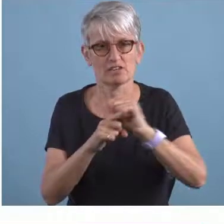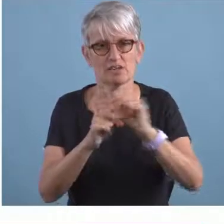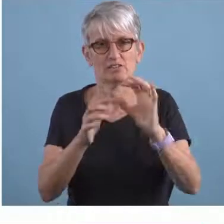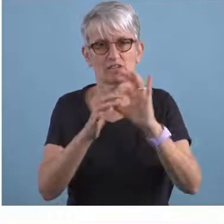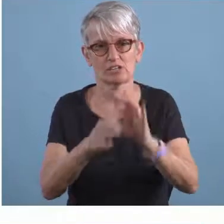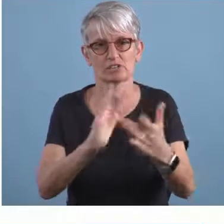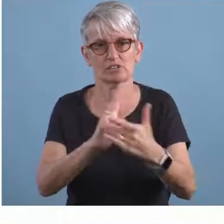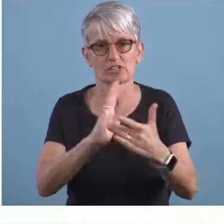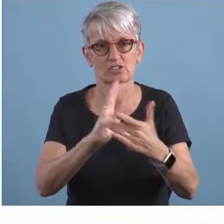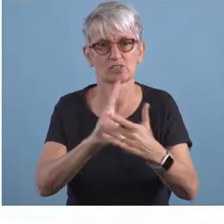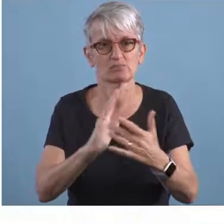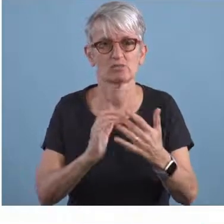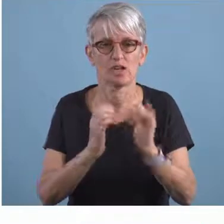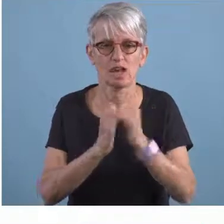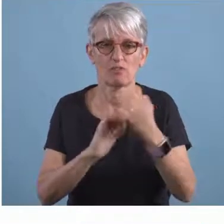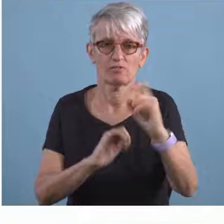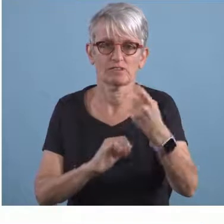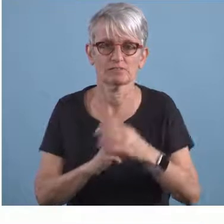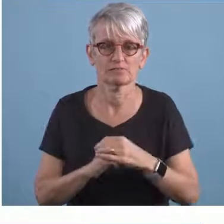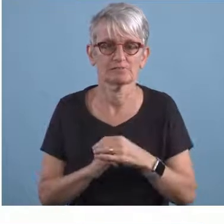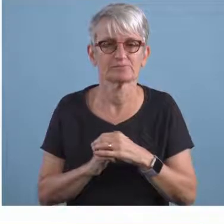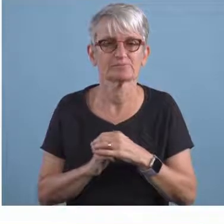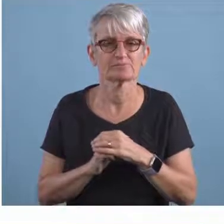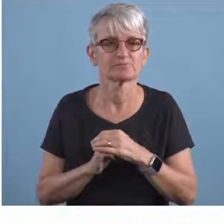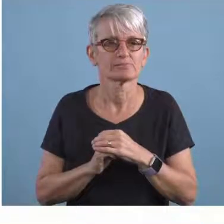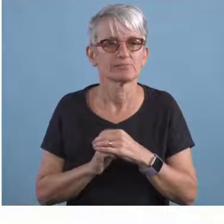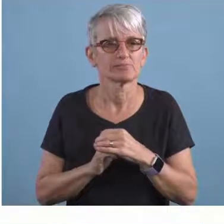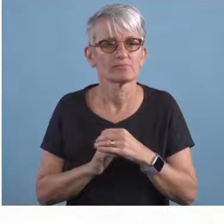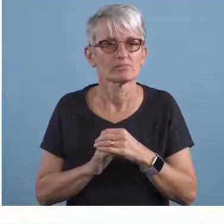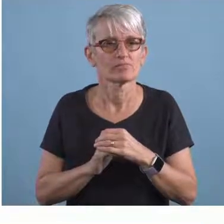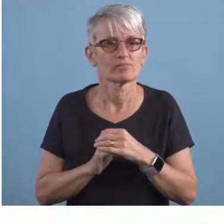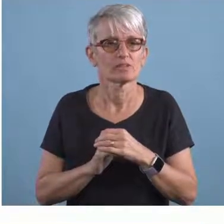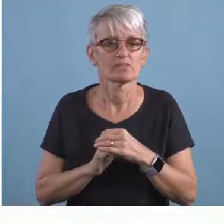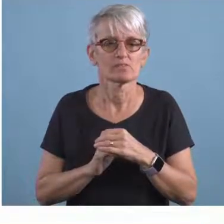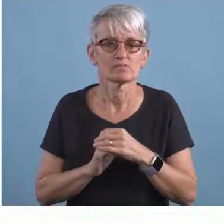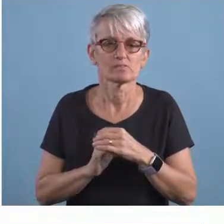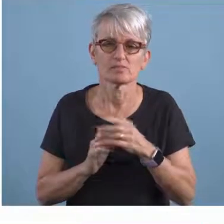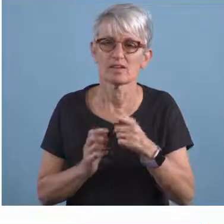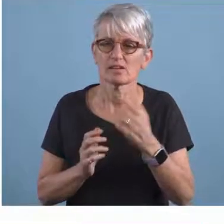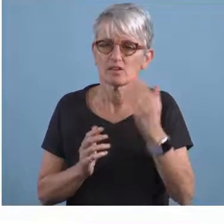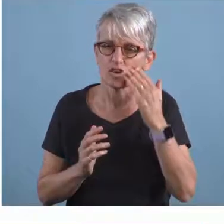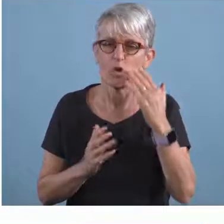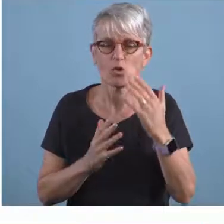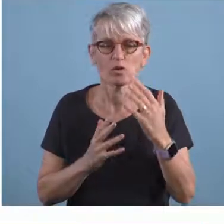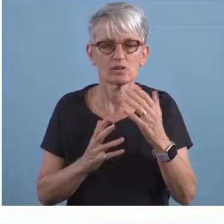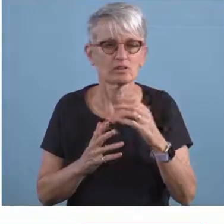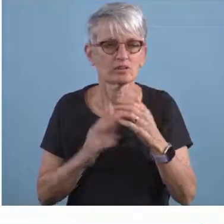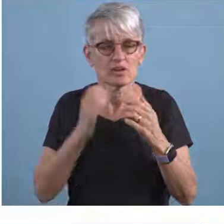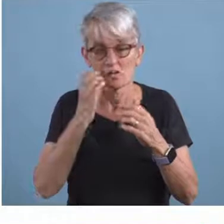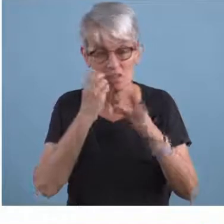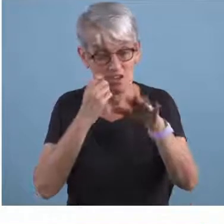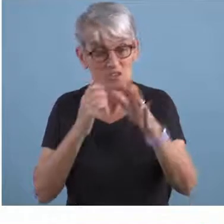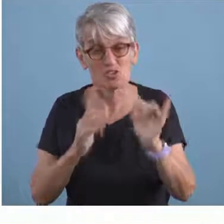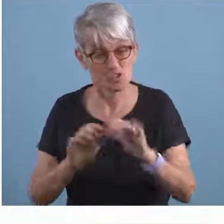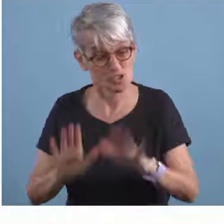the facilitator, the general education teacher of the deaf and hard of hearing, SLP, that they have some working knowledge. Remember, the kids are good at